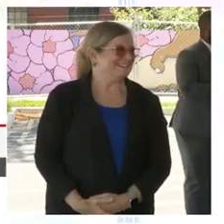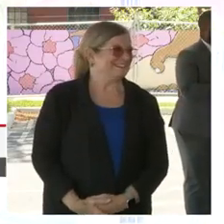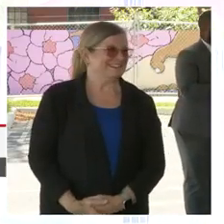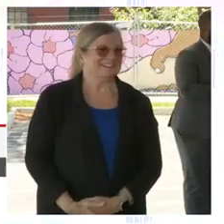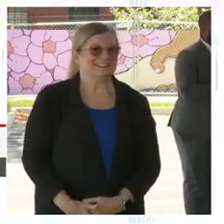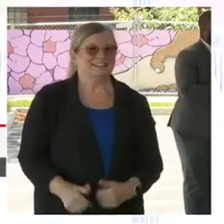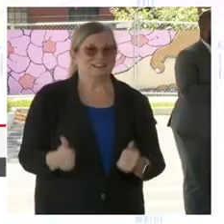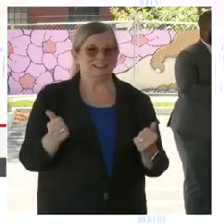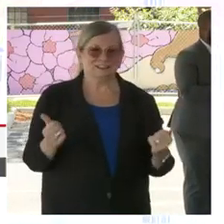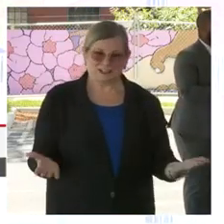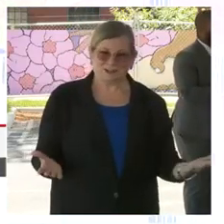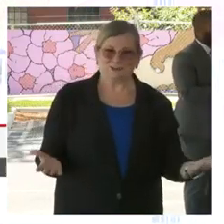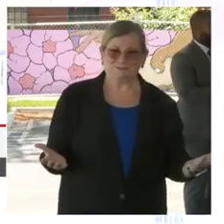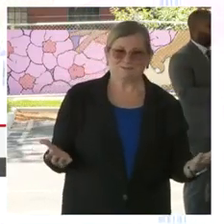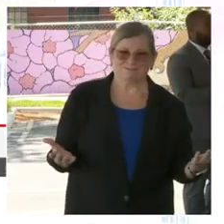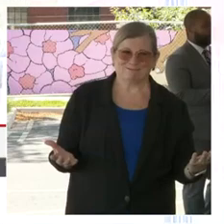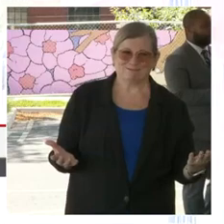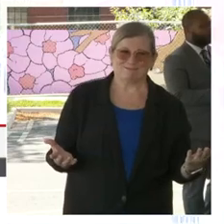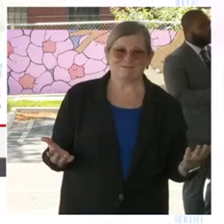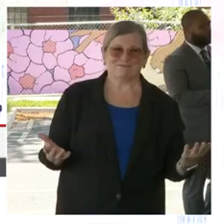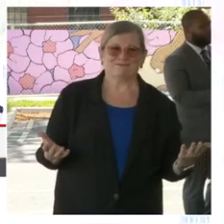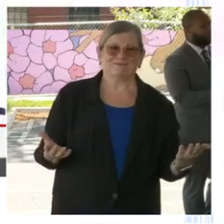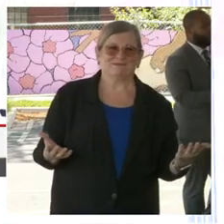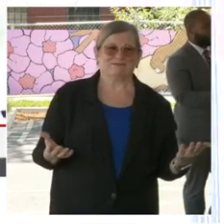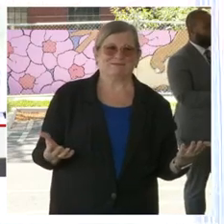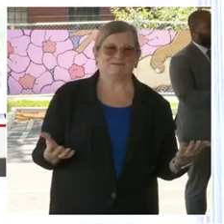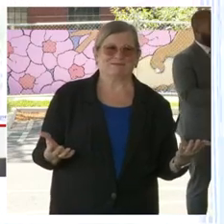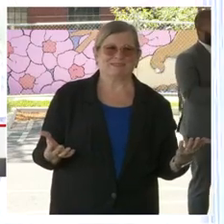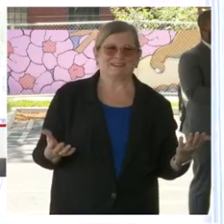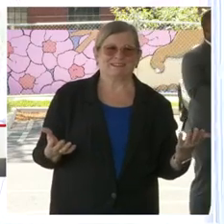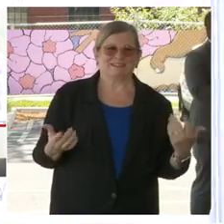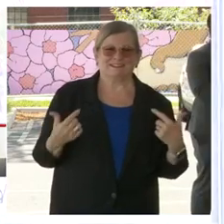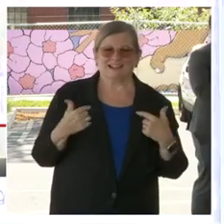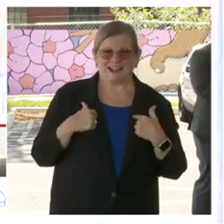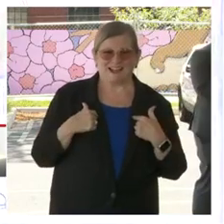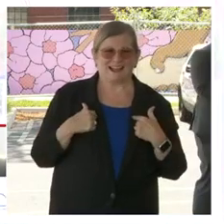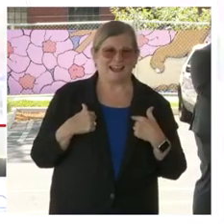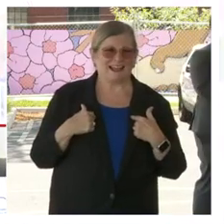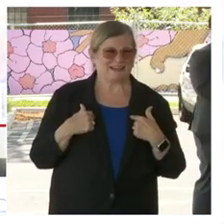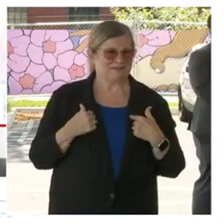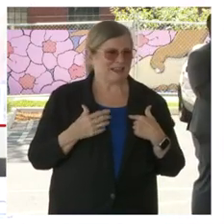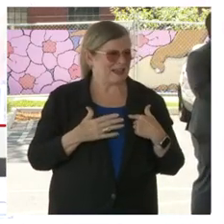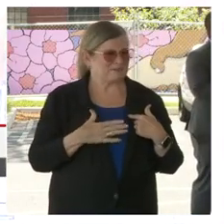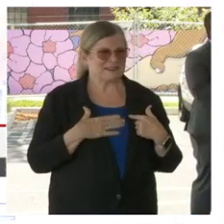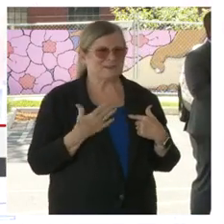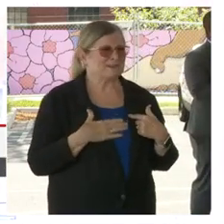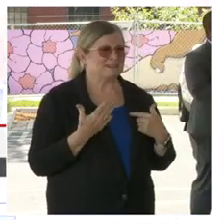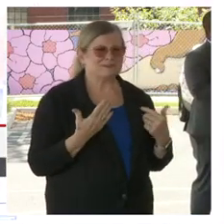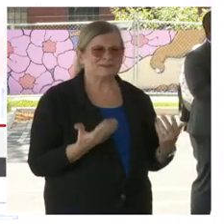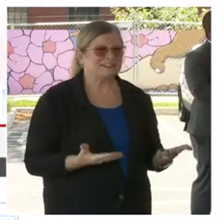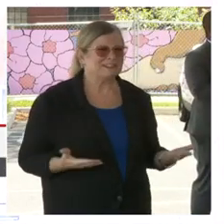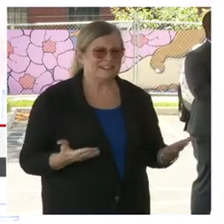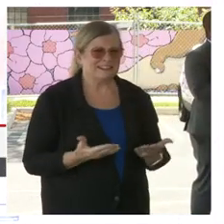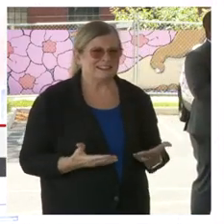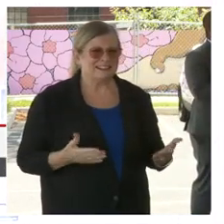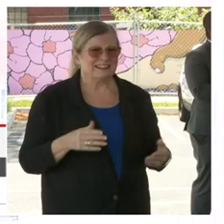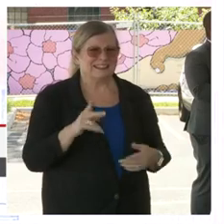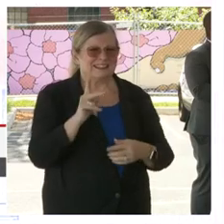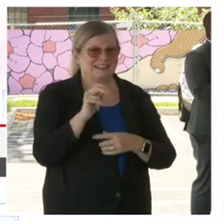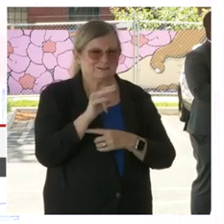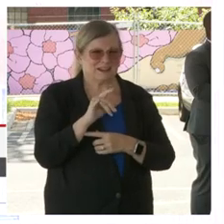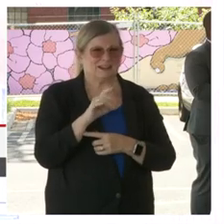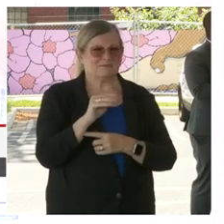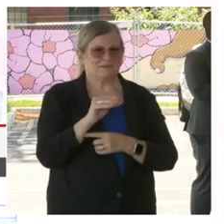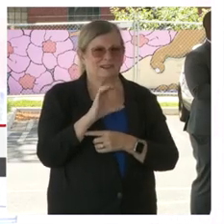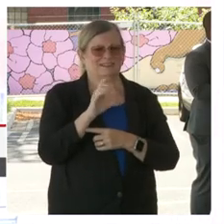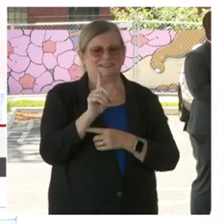So, I am delighted to be here this morning. I'm Kenya McDuffie, As Councilmember Trayon White just